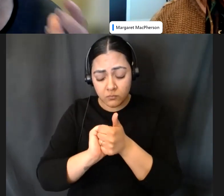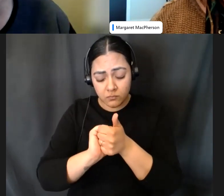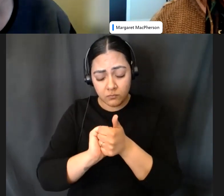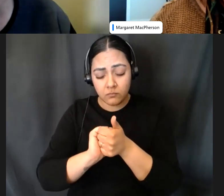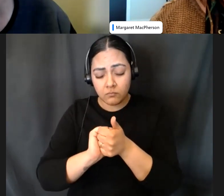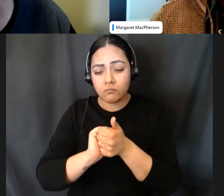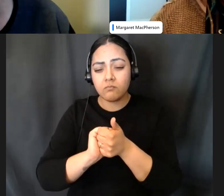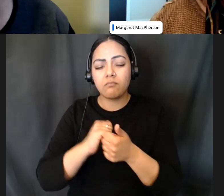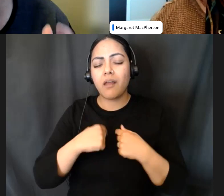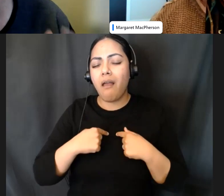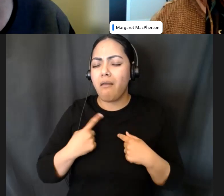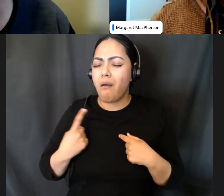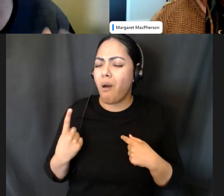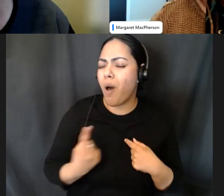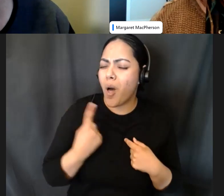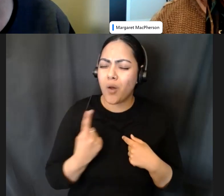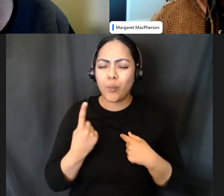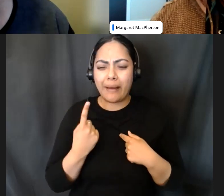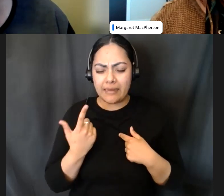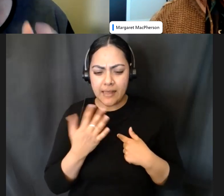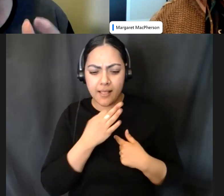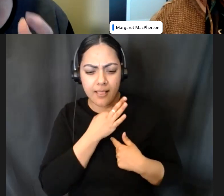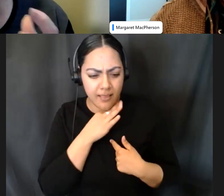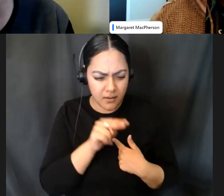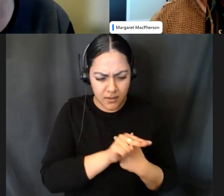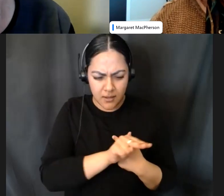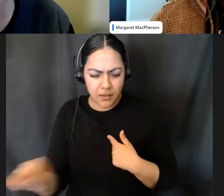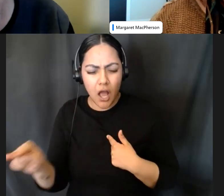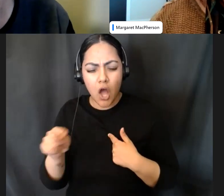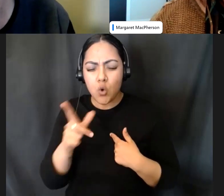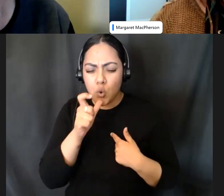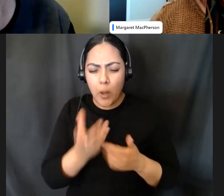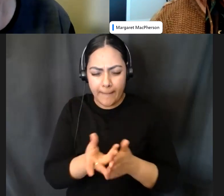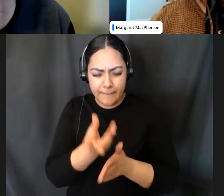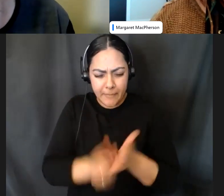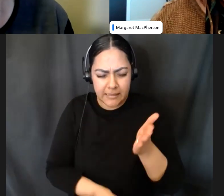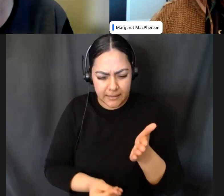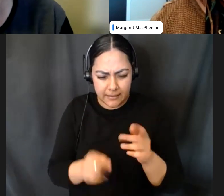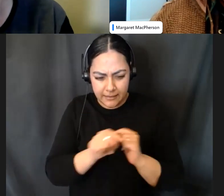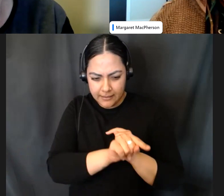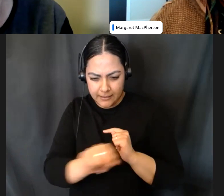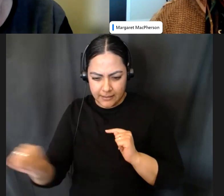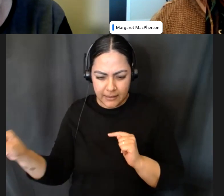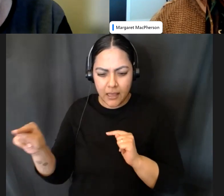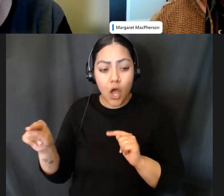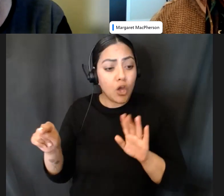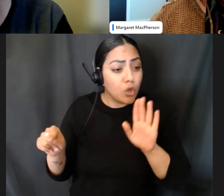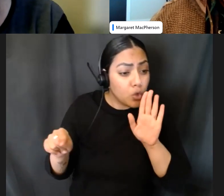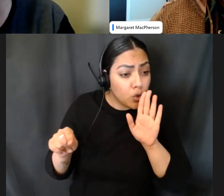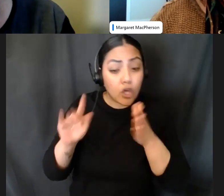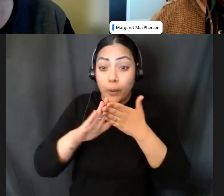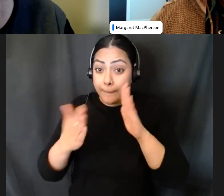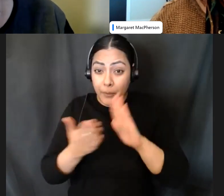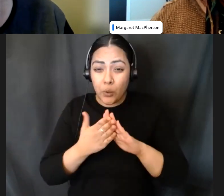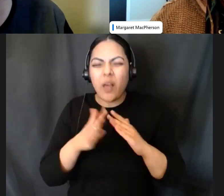I always asked was who else should be at the table and who else is in your community. This is we have